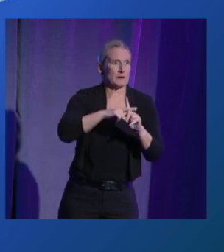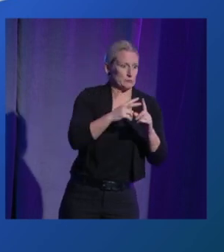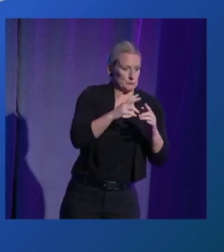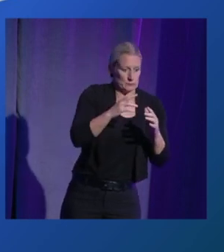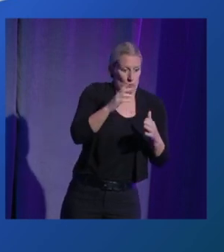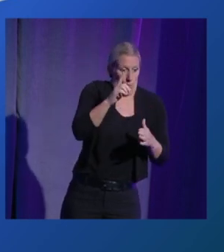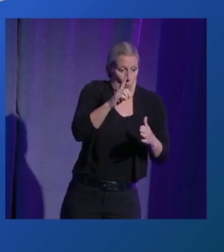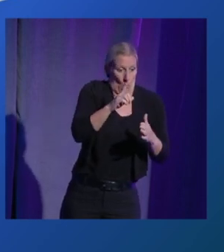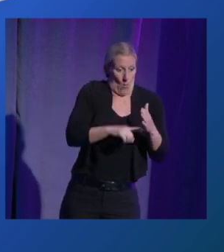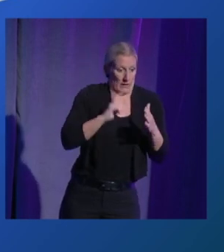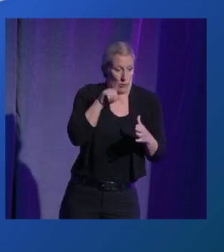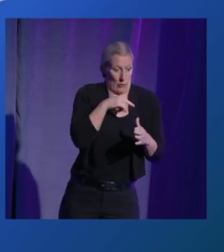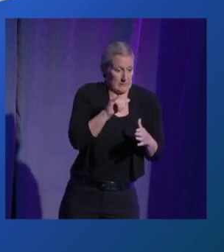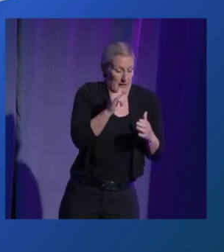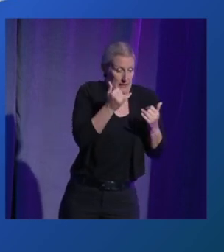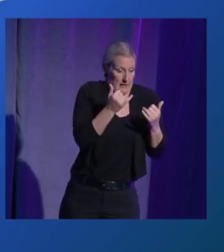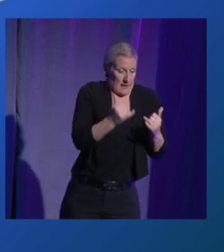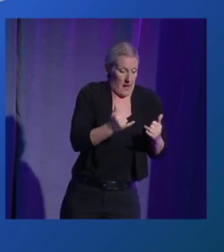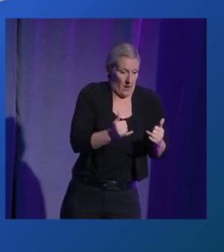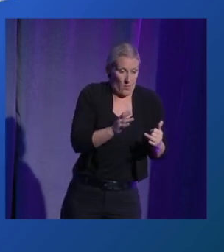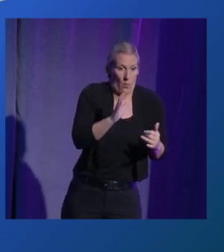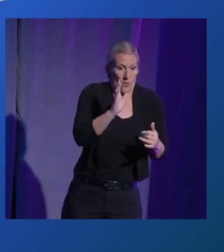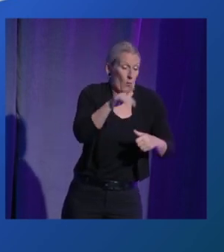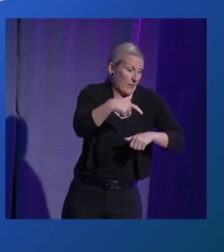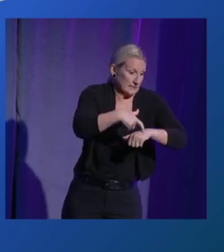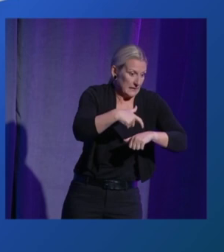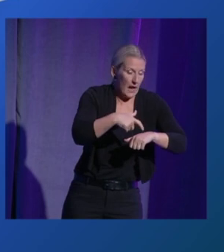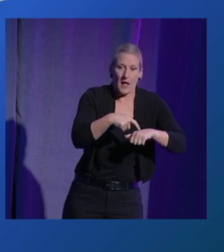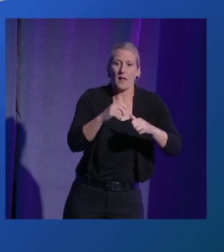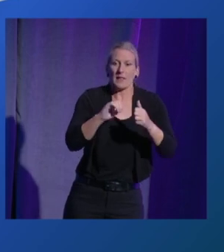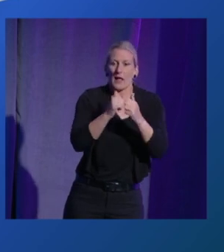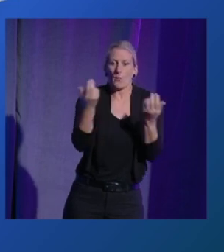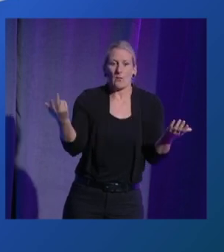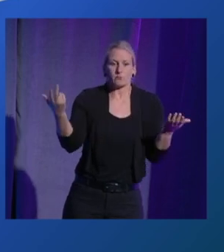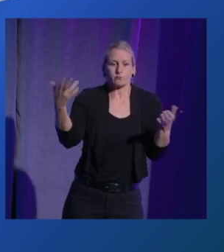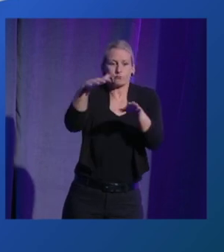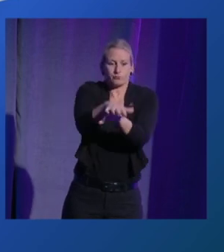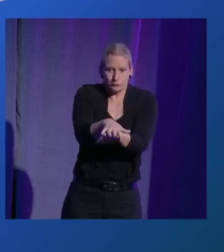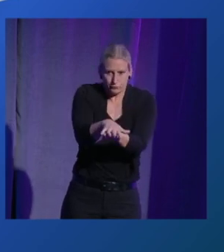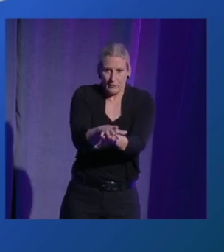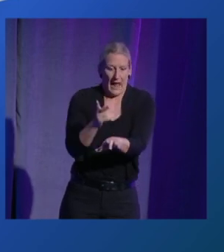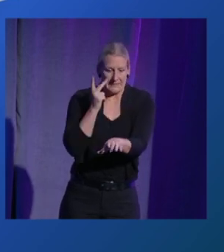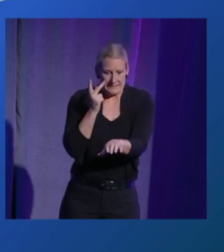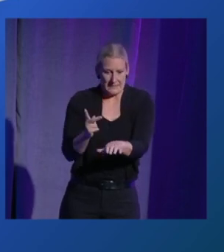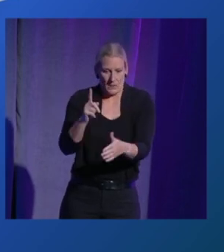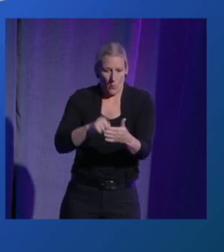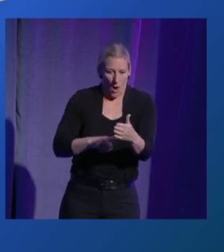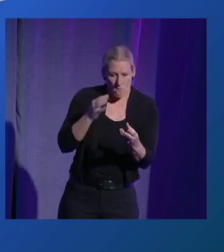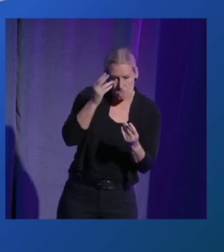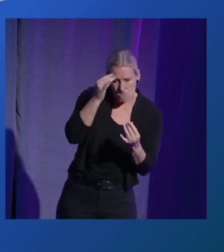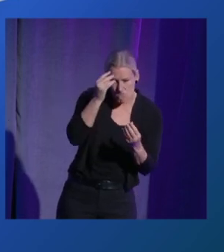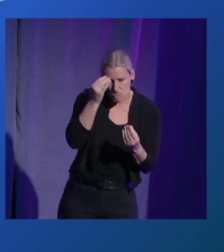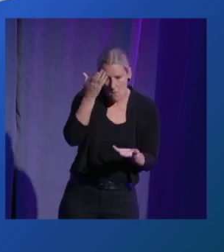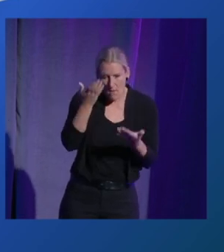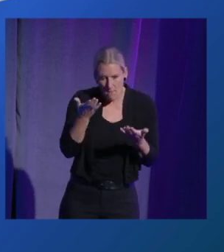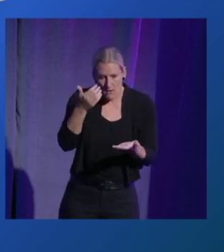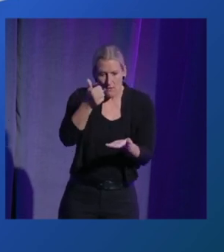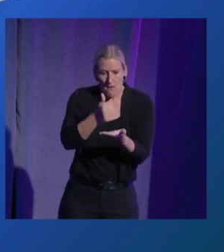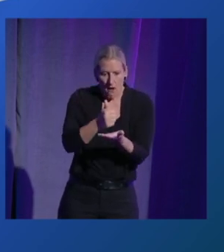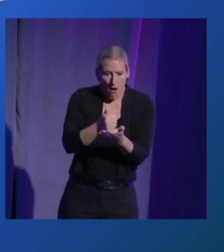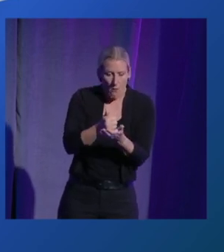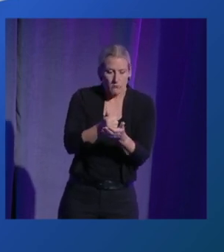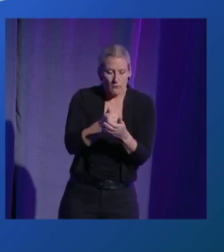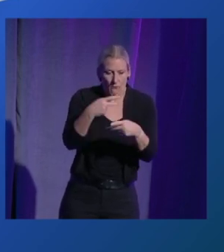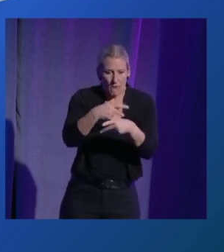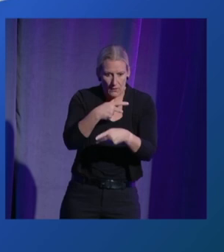to improve uh predict uh potential issues in in uh in early stage and predicting you know yield